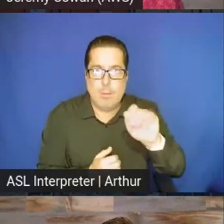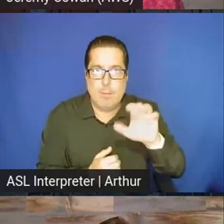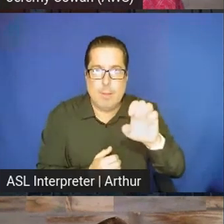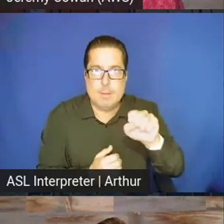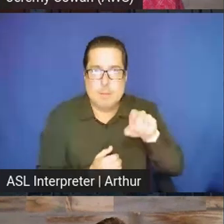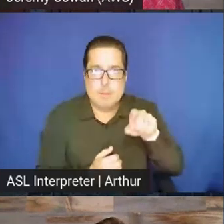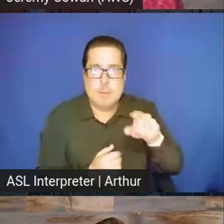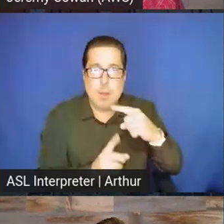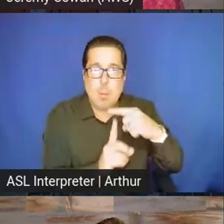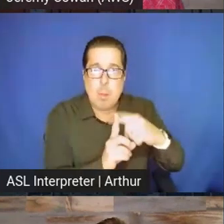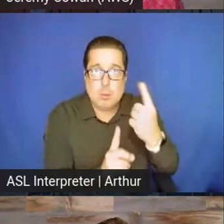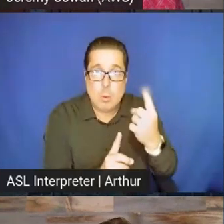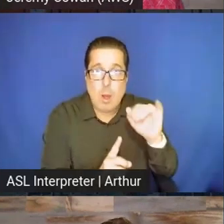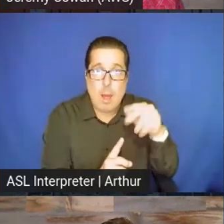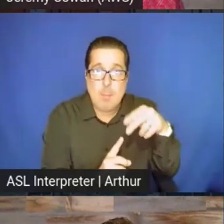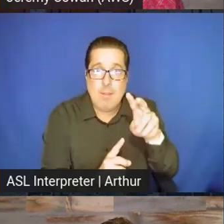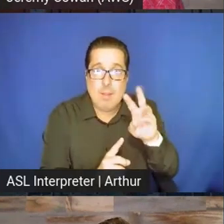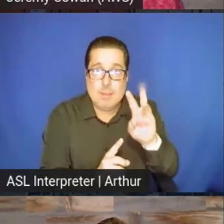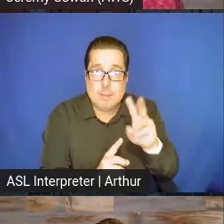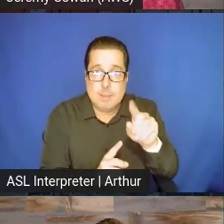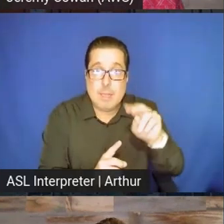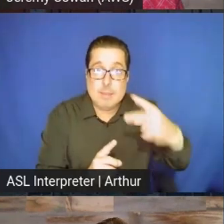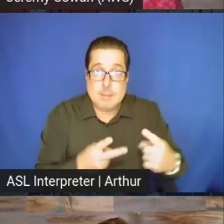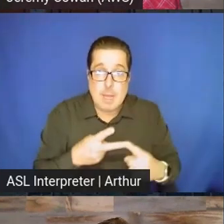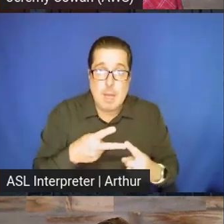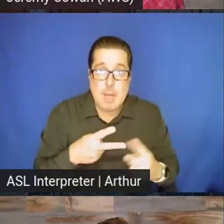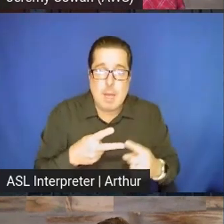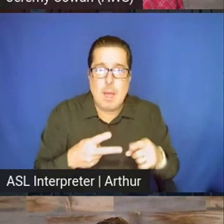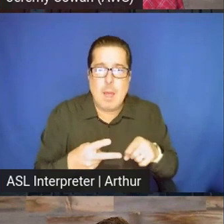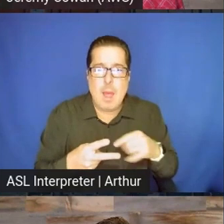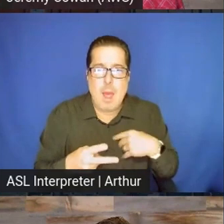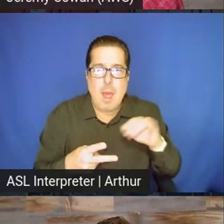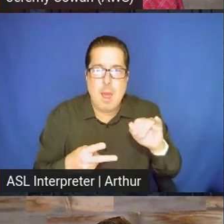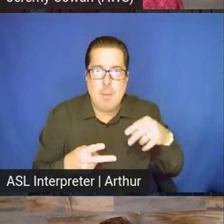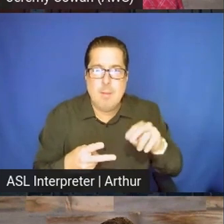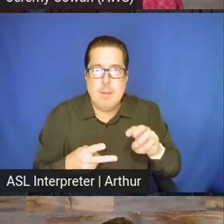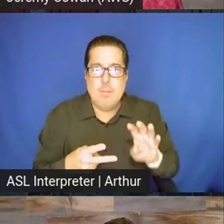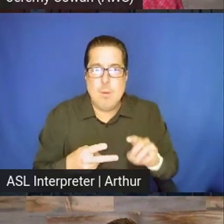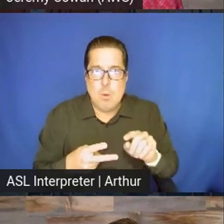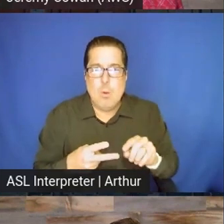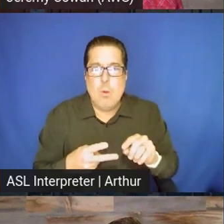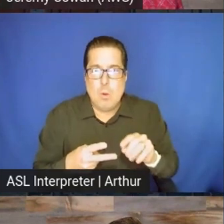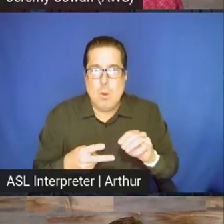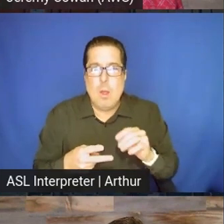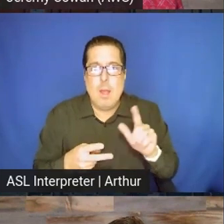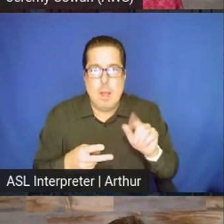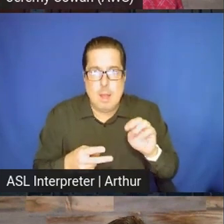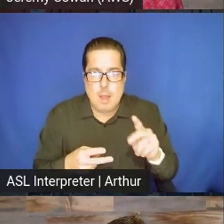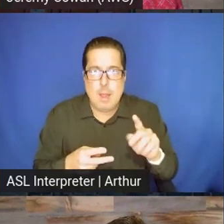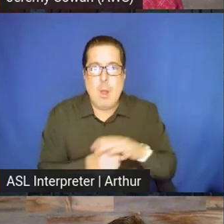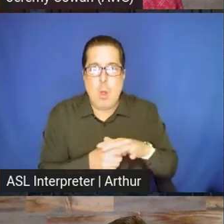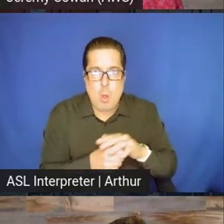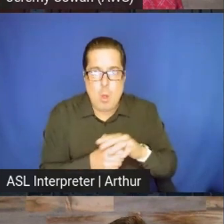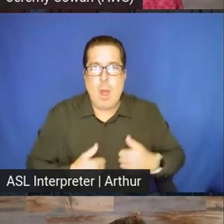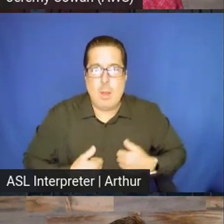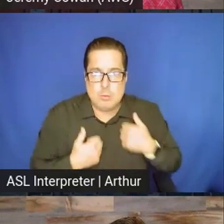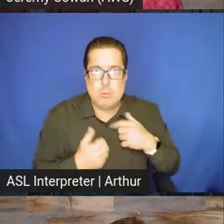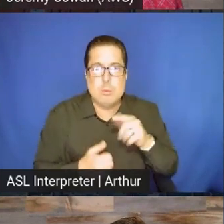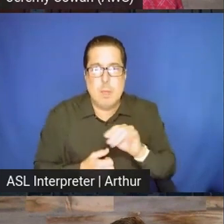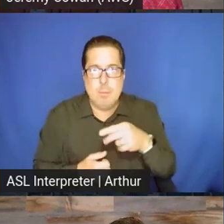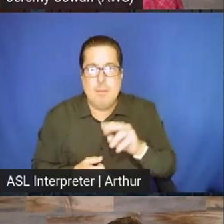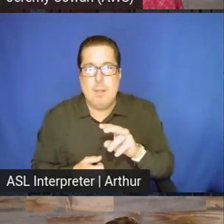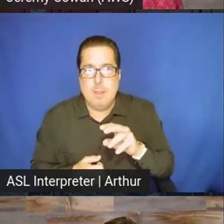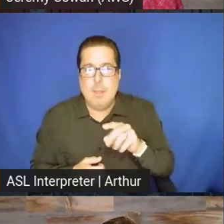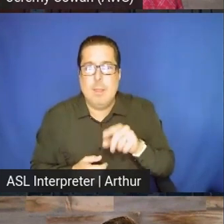the IPv6, and then second one, there is an IPv4 address along with the link local address that IPv6 assigns.